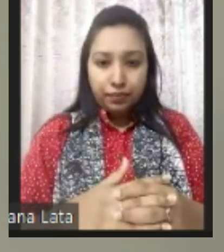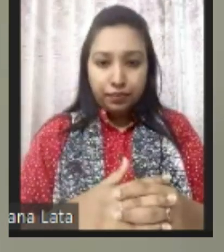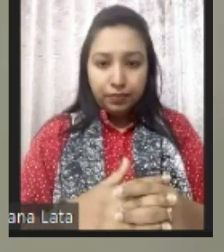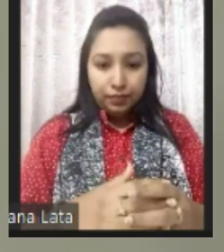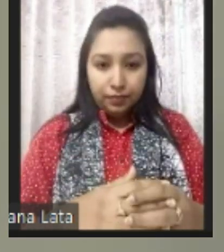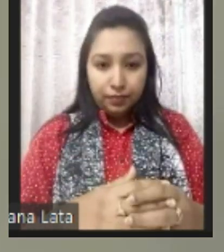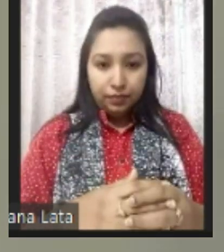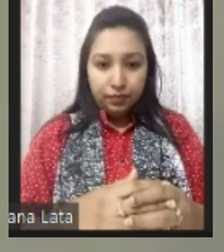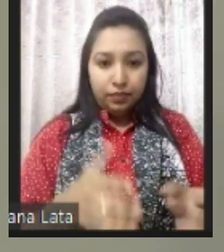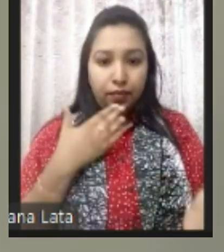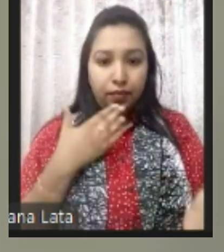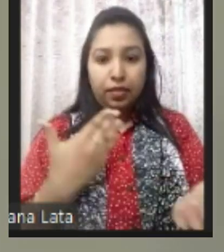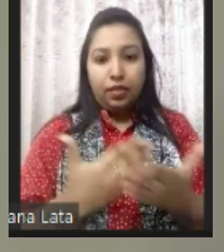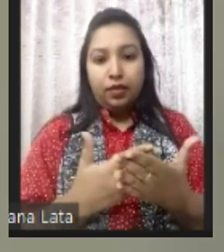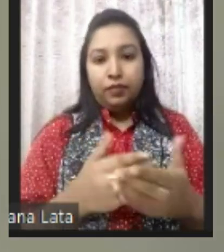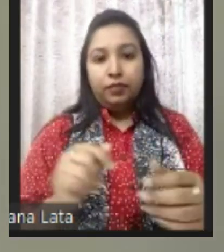Thank you.